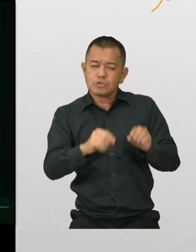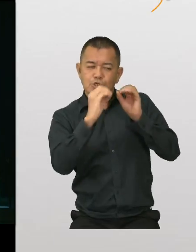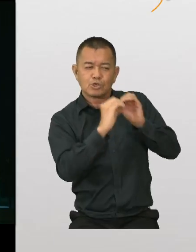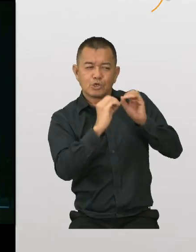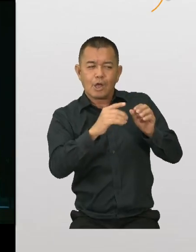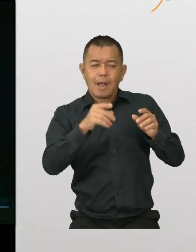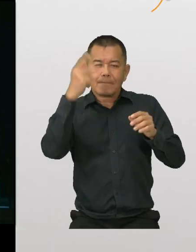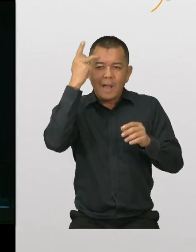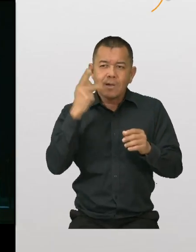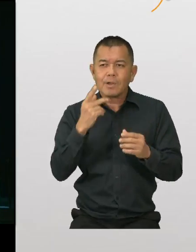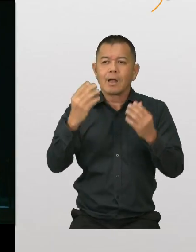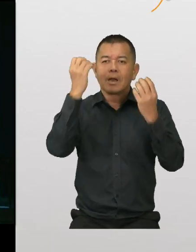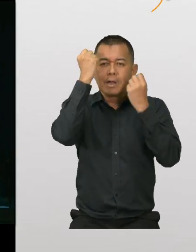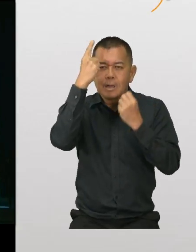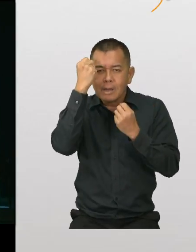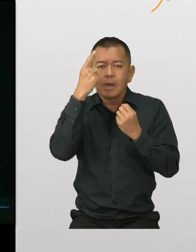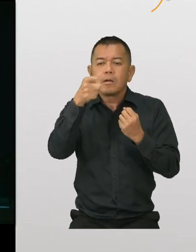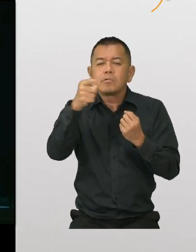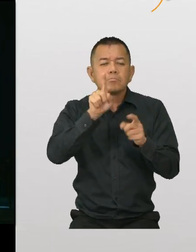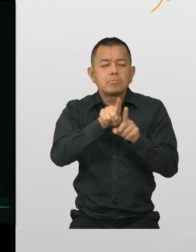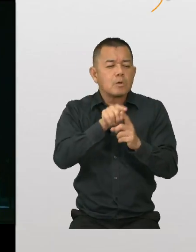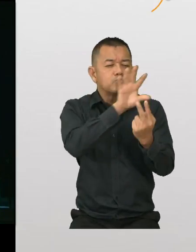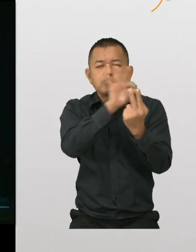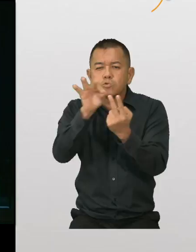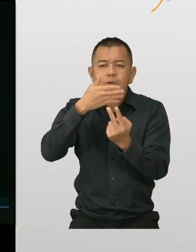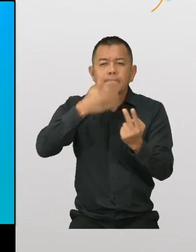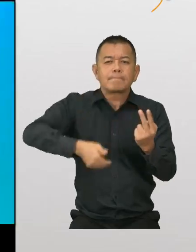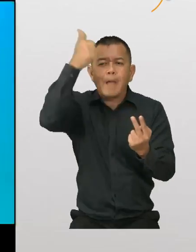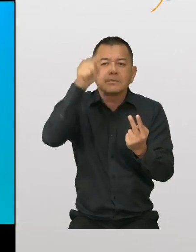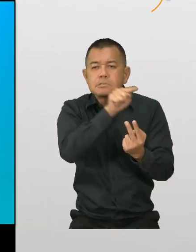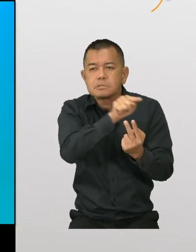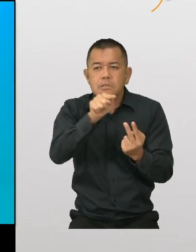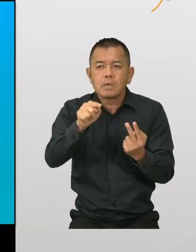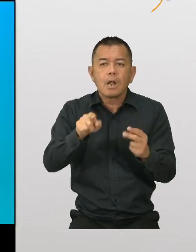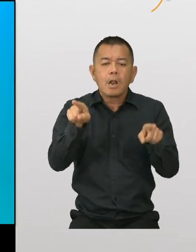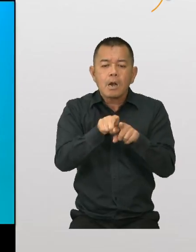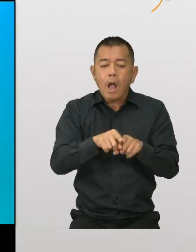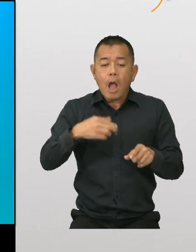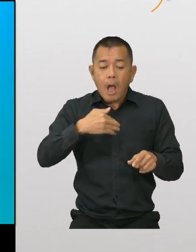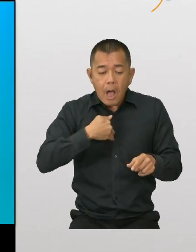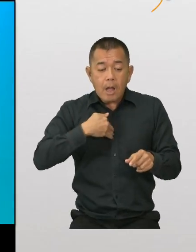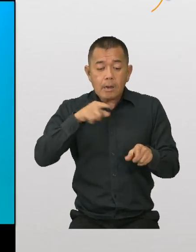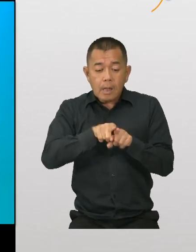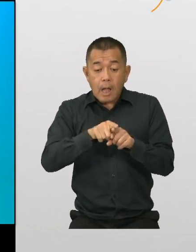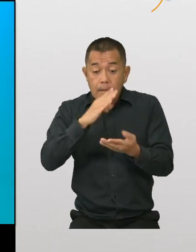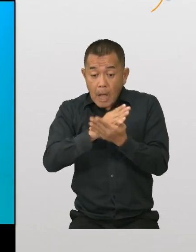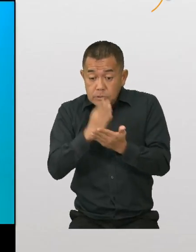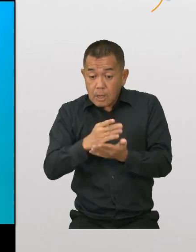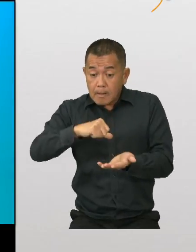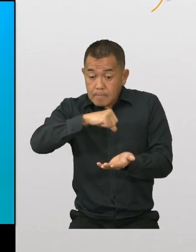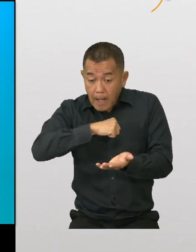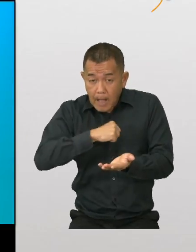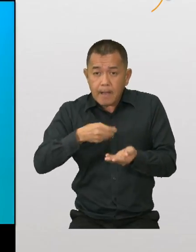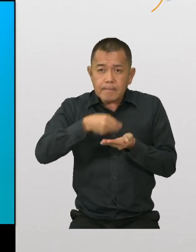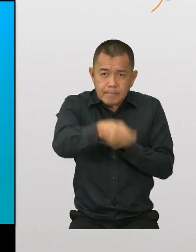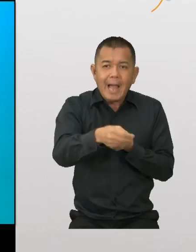They are now able to make better choices based on their needs and budget. Therefore, they can save money,